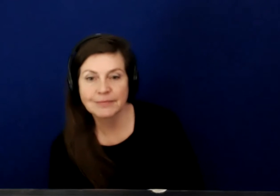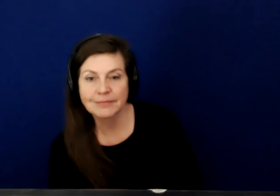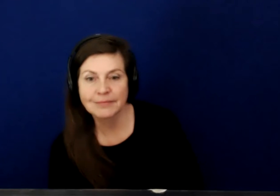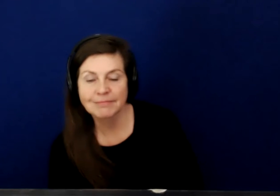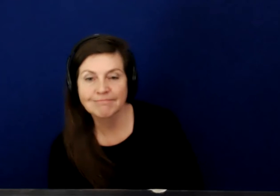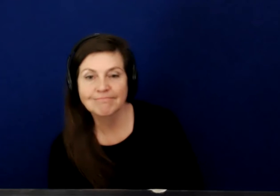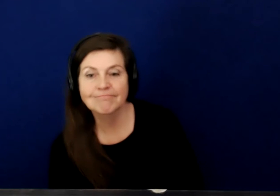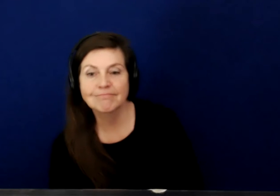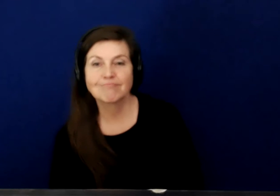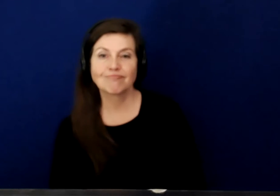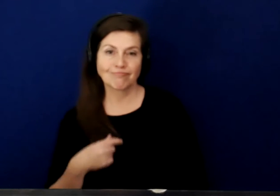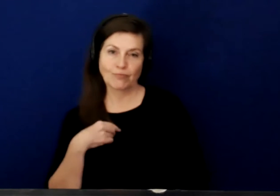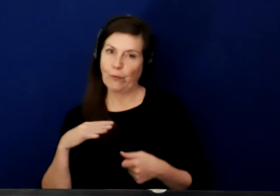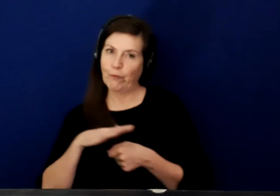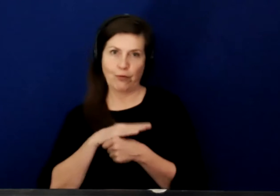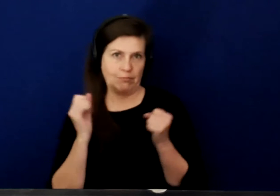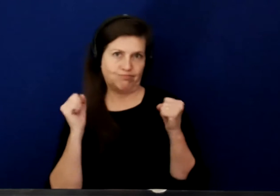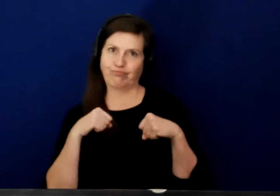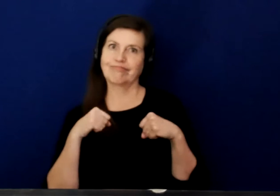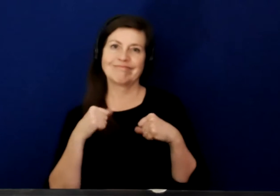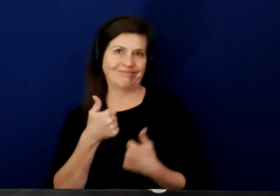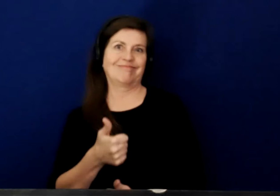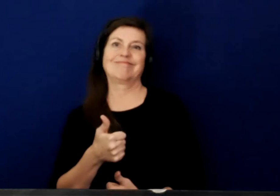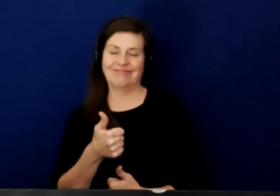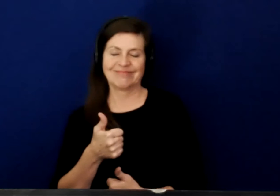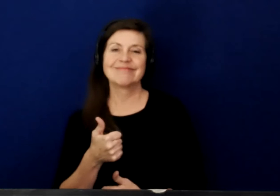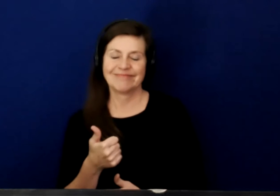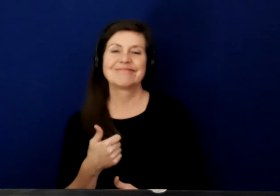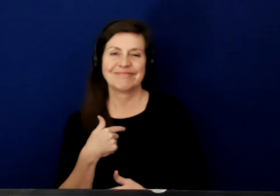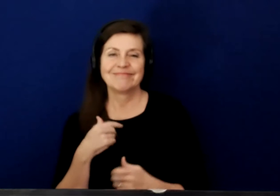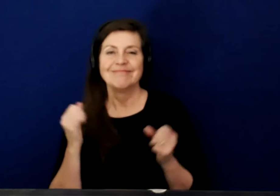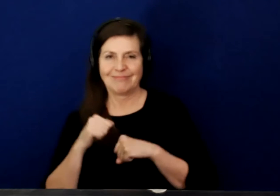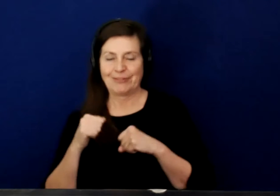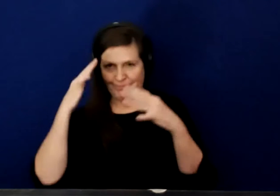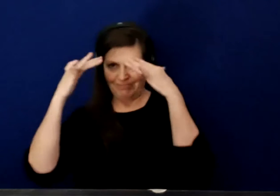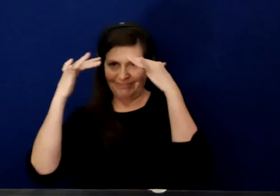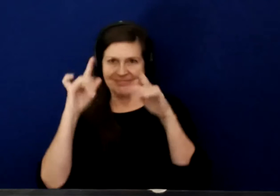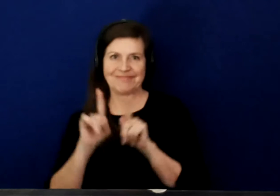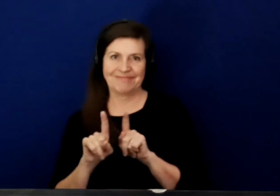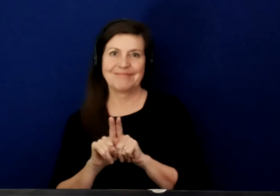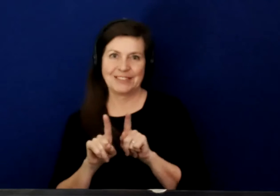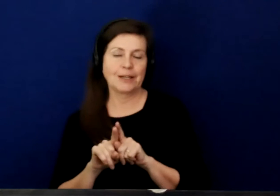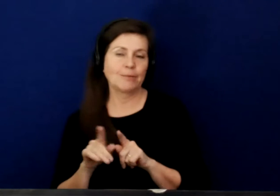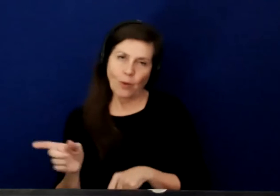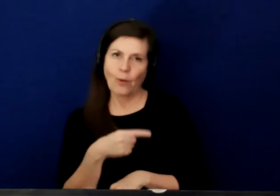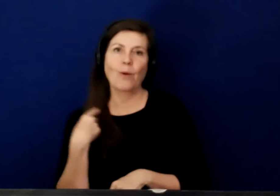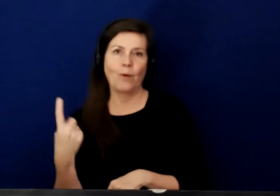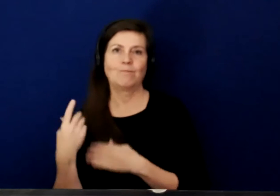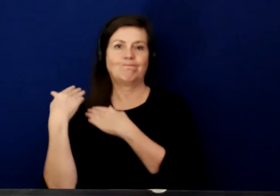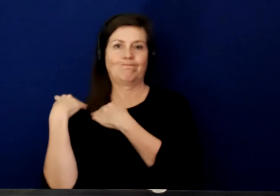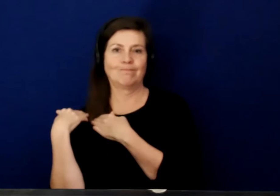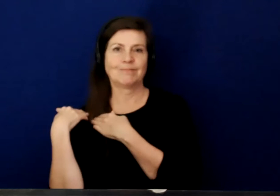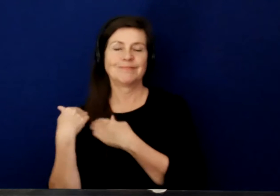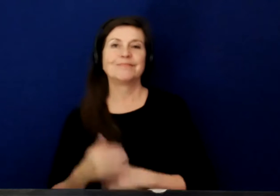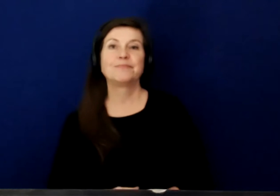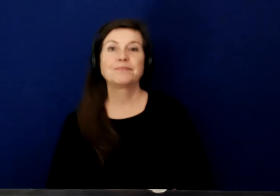yeah, that's a big question, but but I do agree. And we all have a responsibility. I like that fact. So Eva,